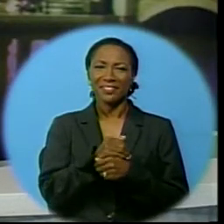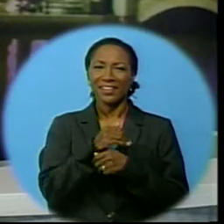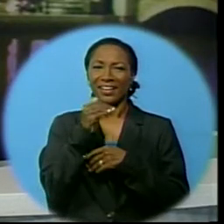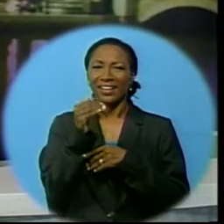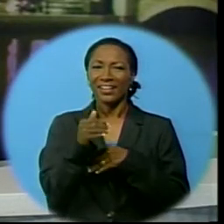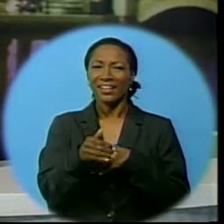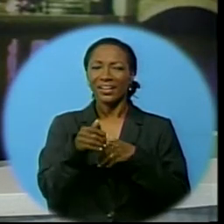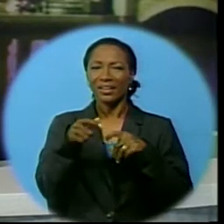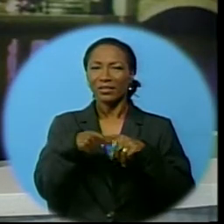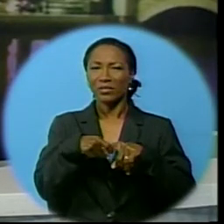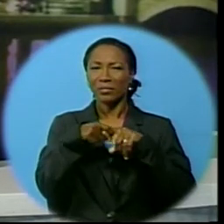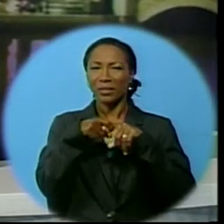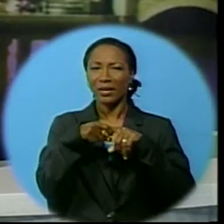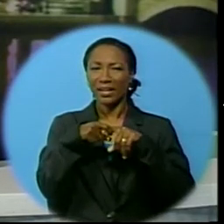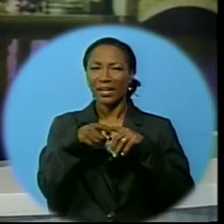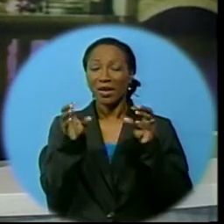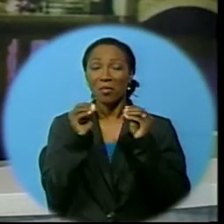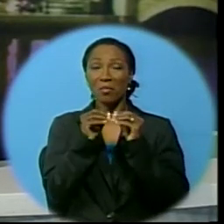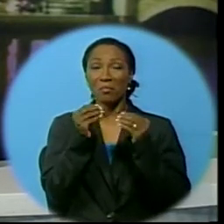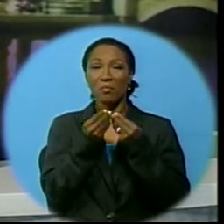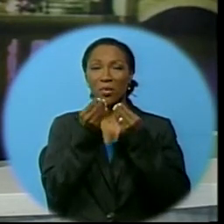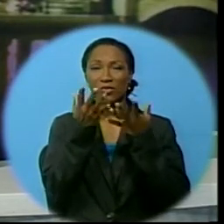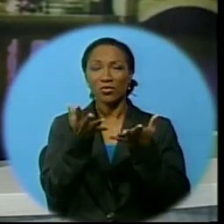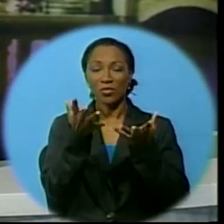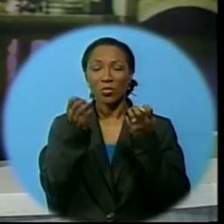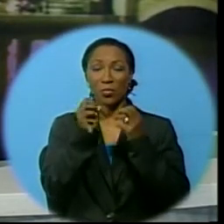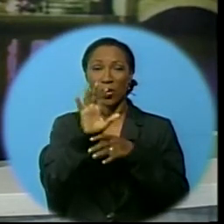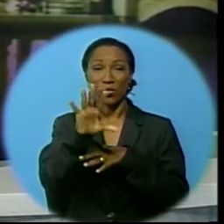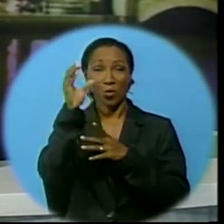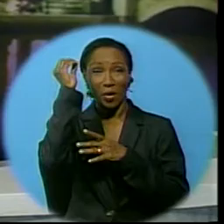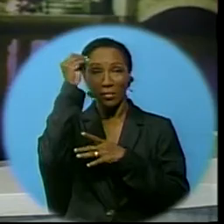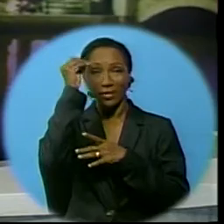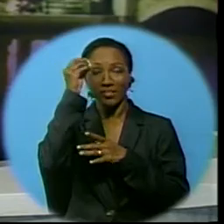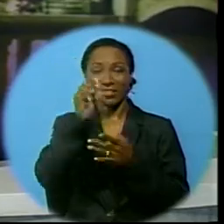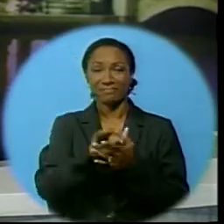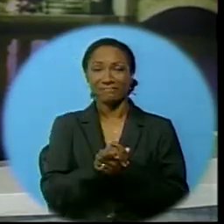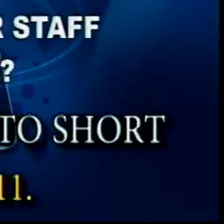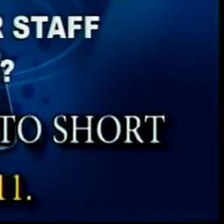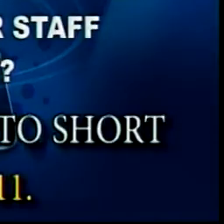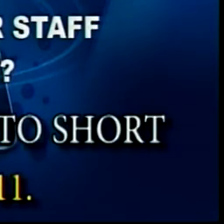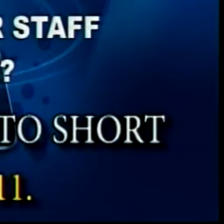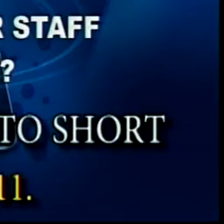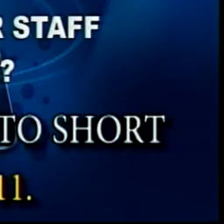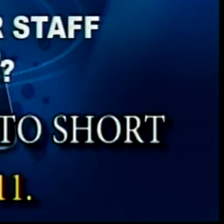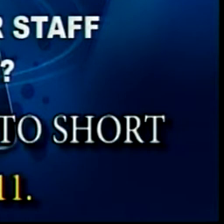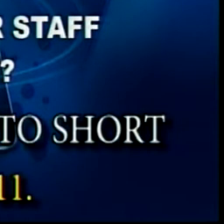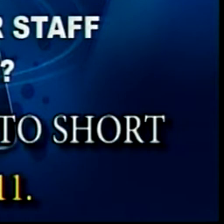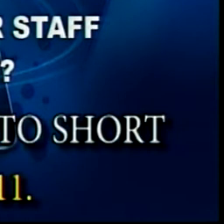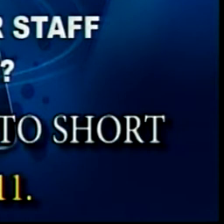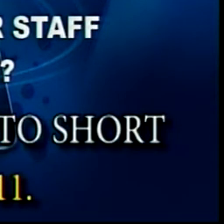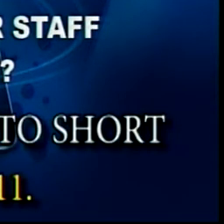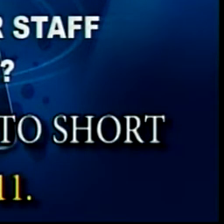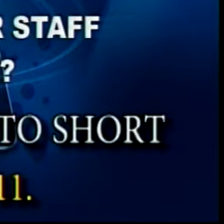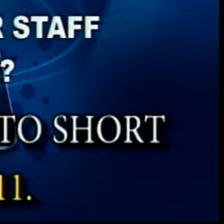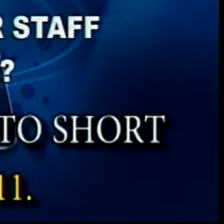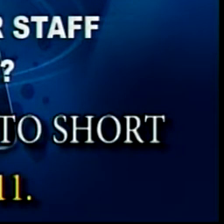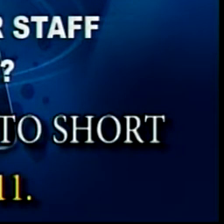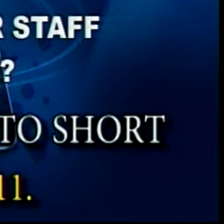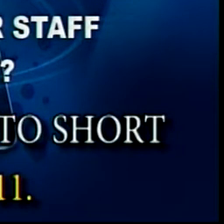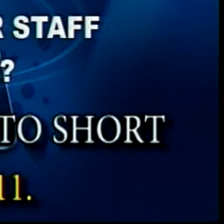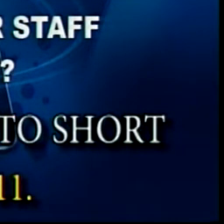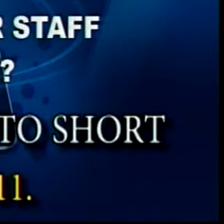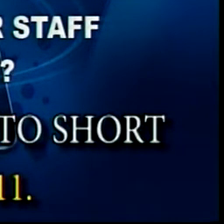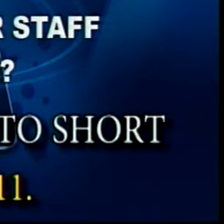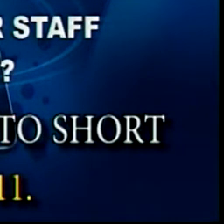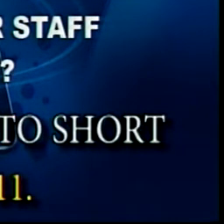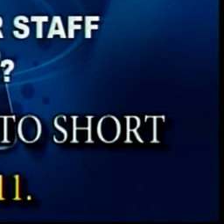Lisa. Time for a break now, but first we want to get your take on this issue. Should businesses create programs to assist in keeping their